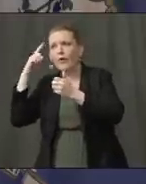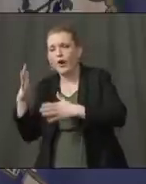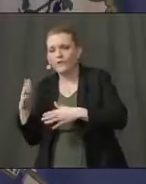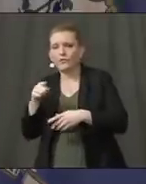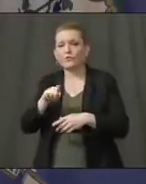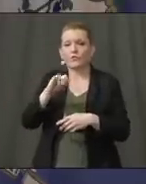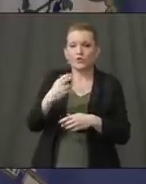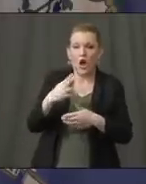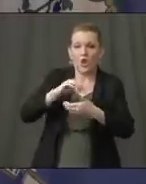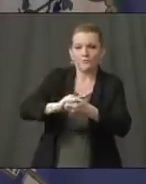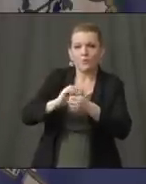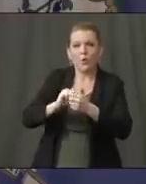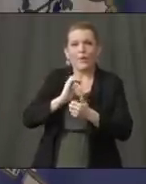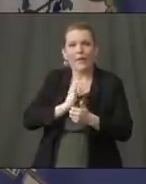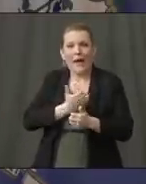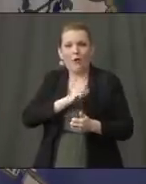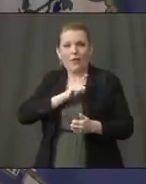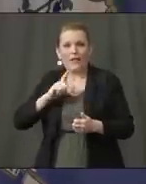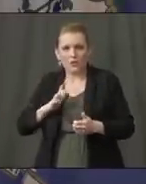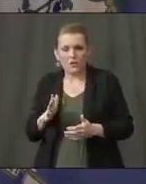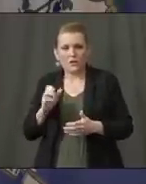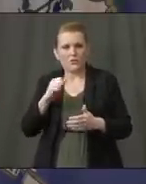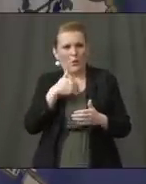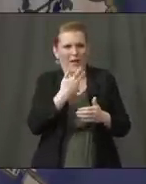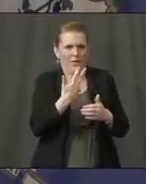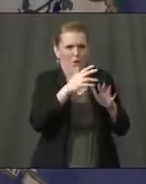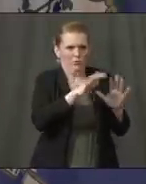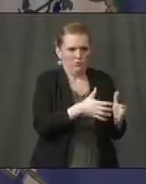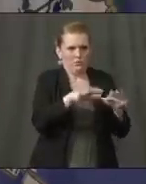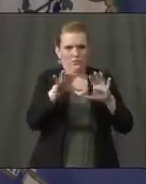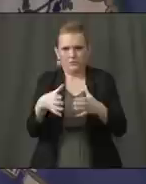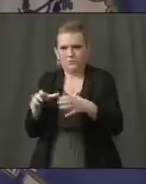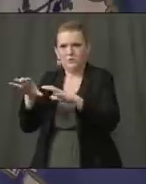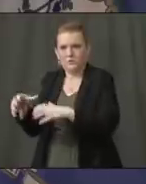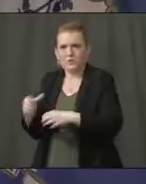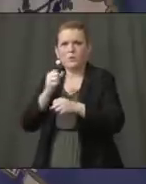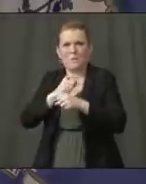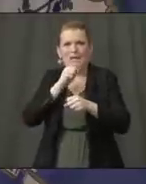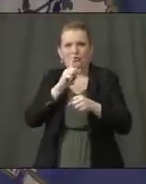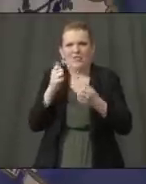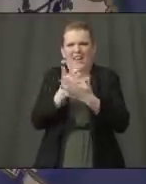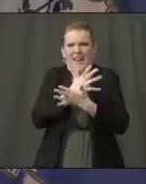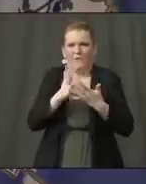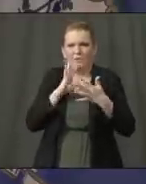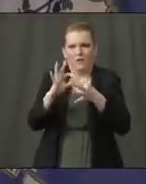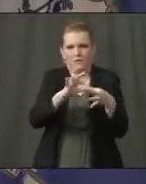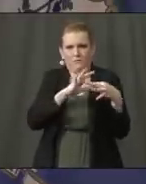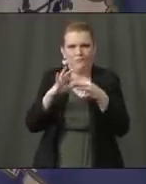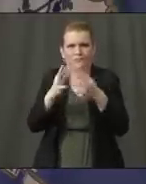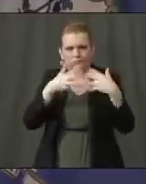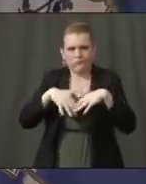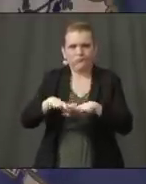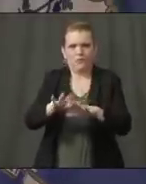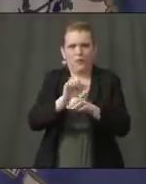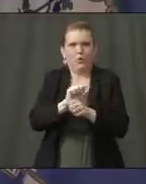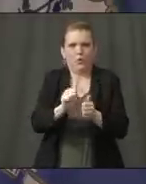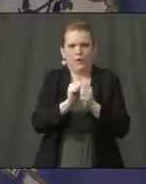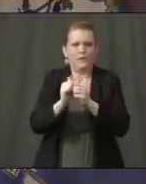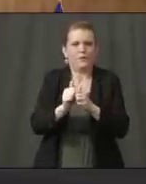as I understand it, so we can make sure that everything we do is coordinated and we're working together. We'll move